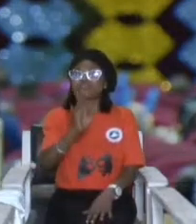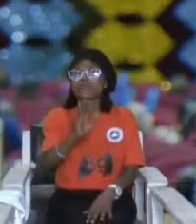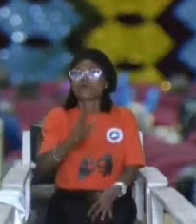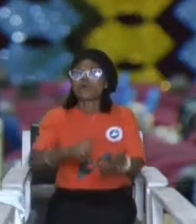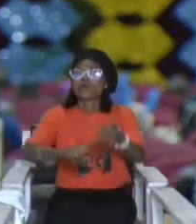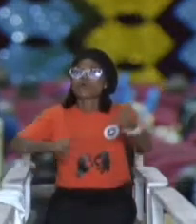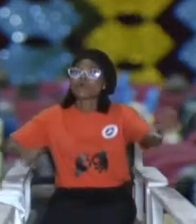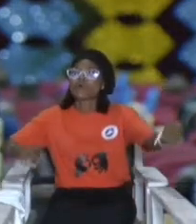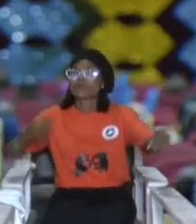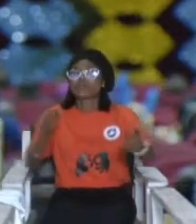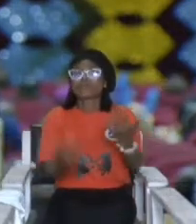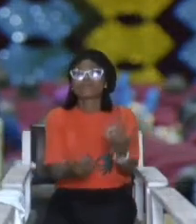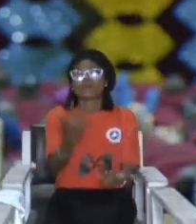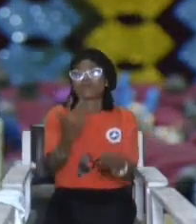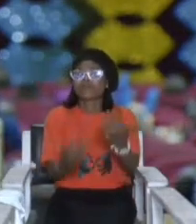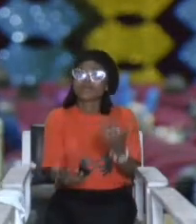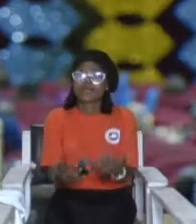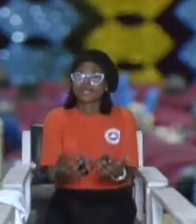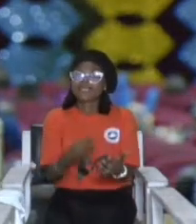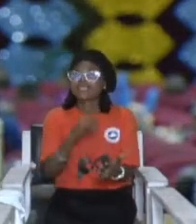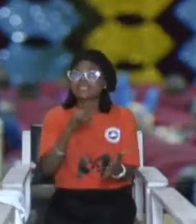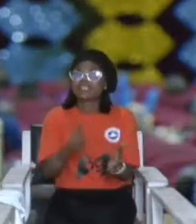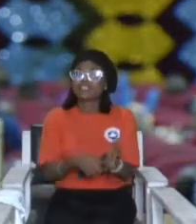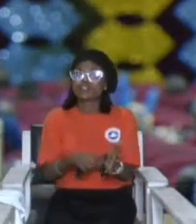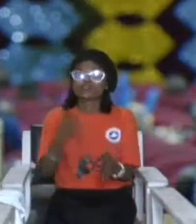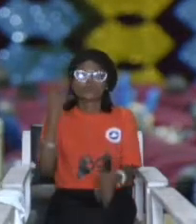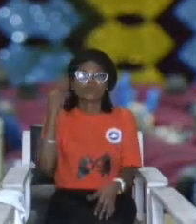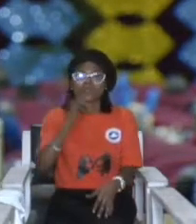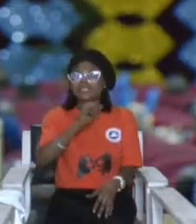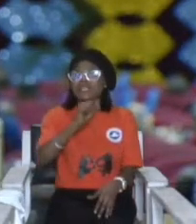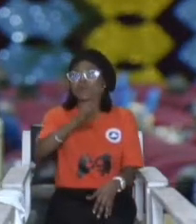This was the question Moses could not answer.